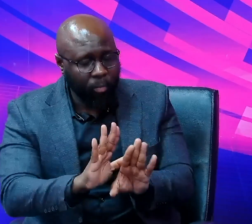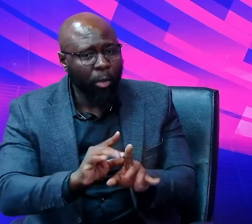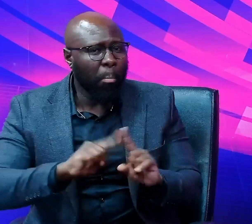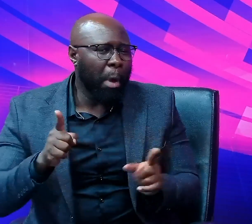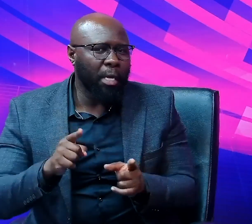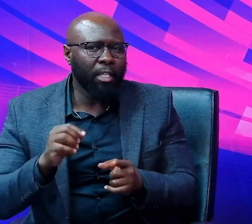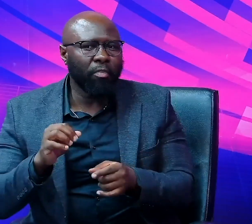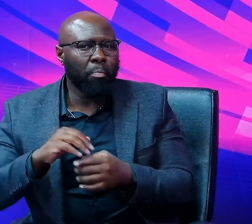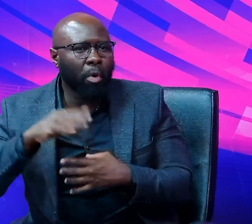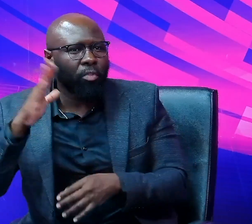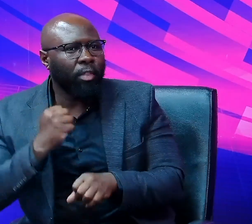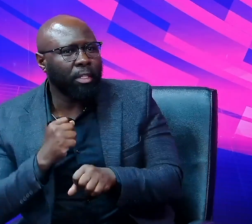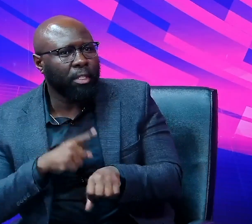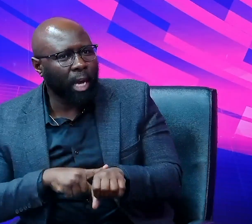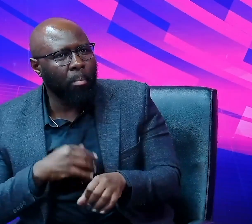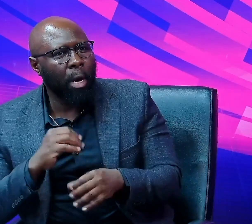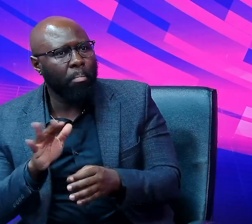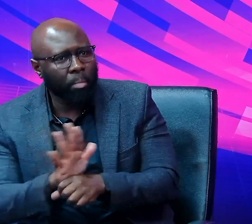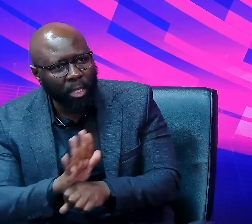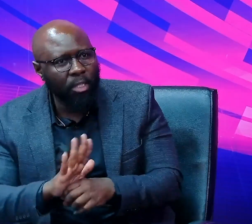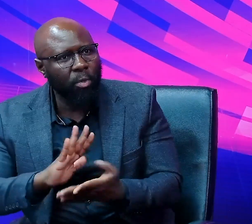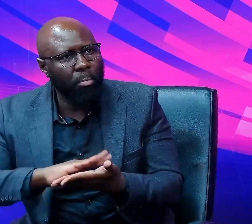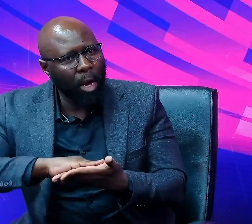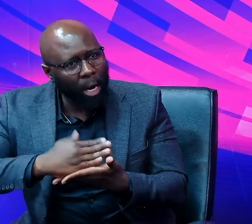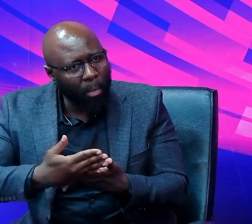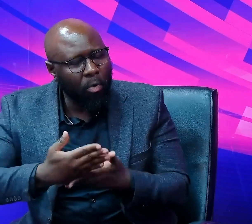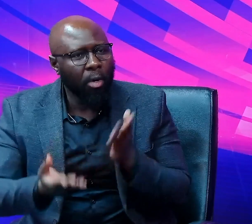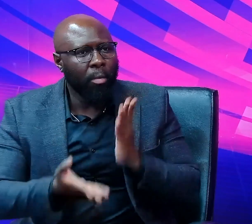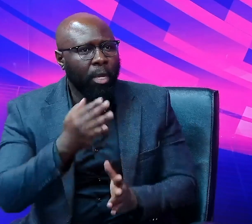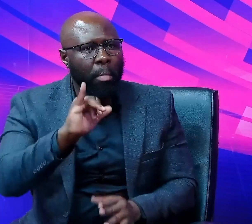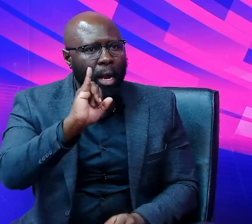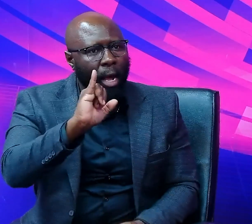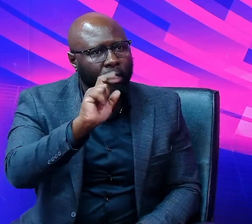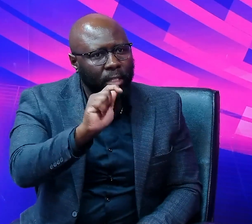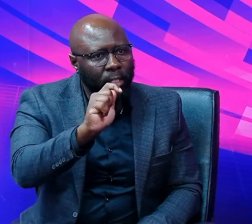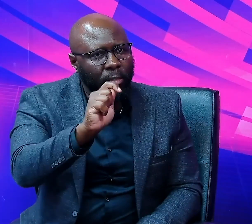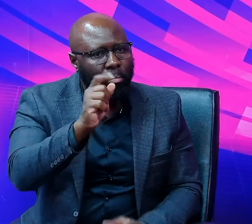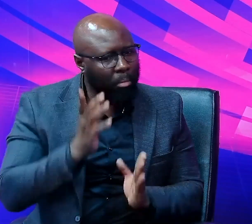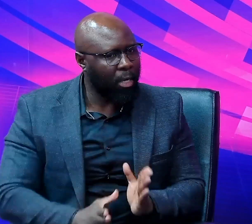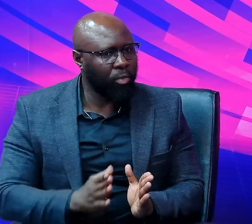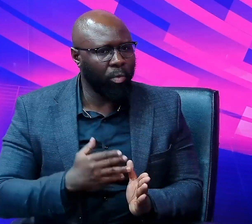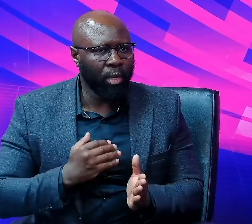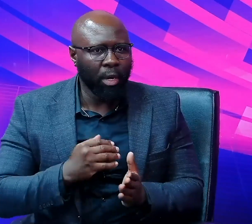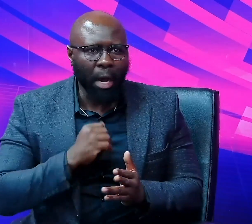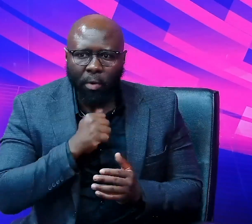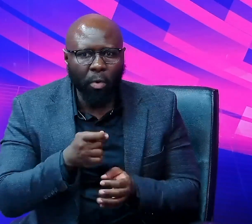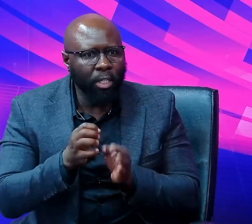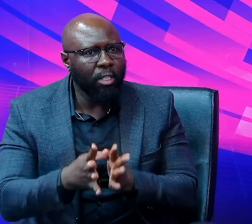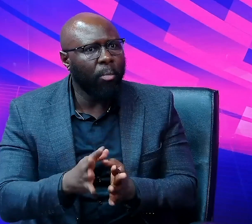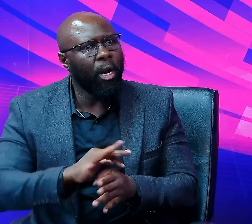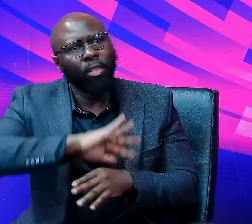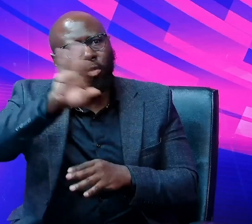full-time basis. But if most of the time they're just busy with their laptops, maybe is an